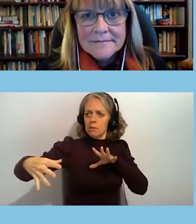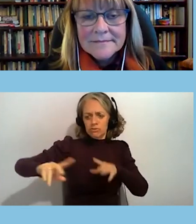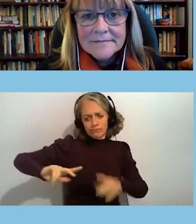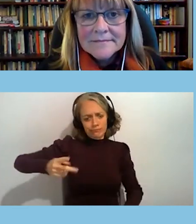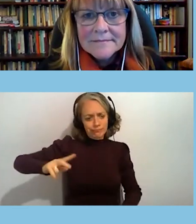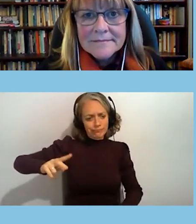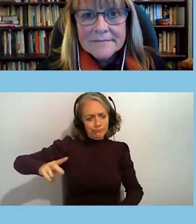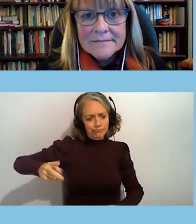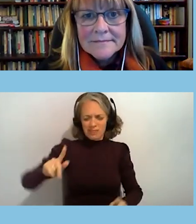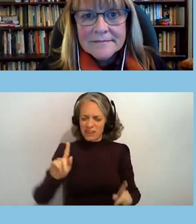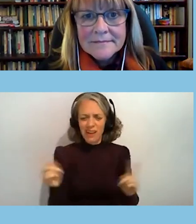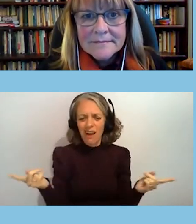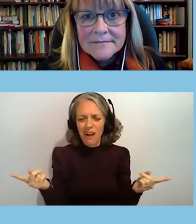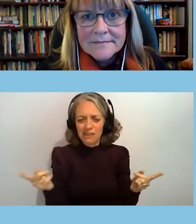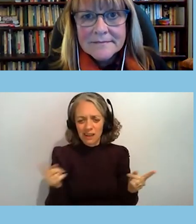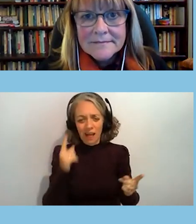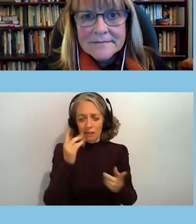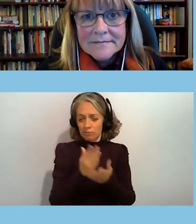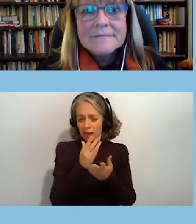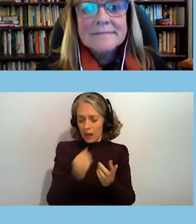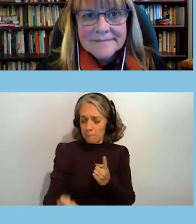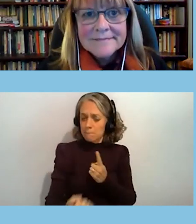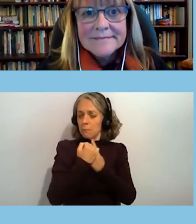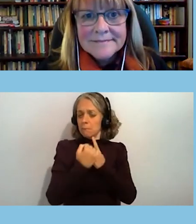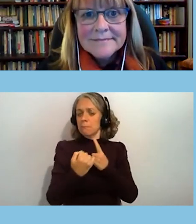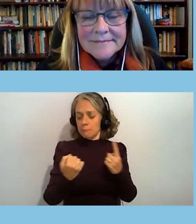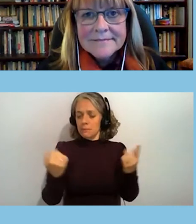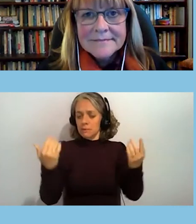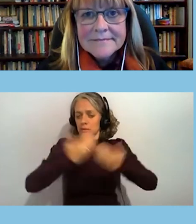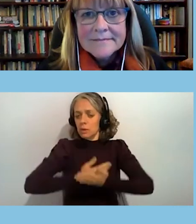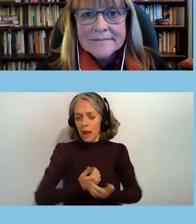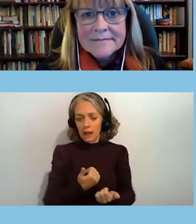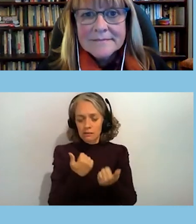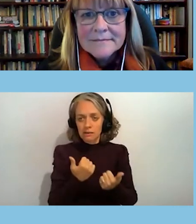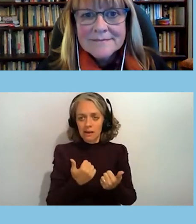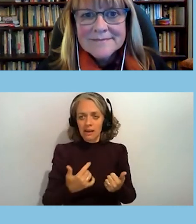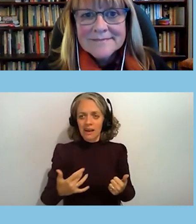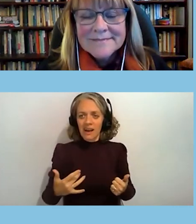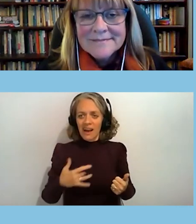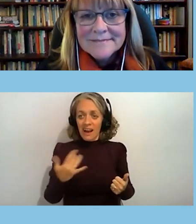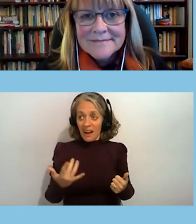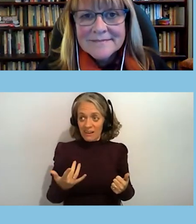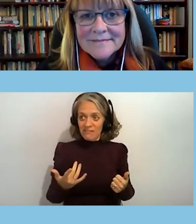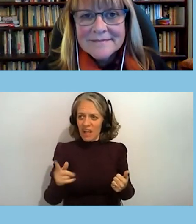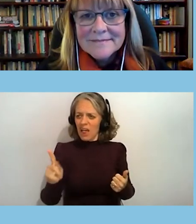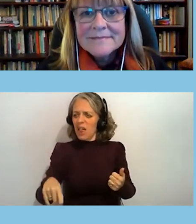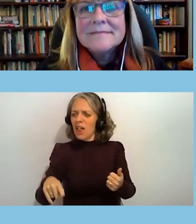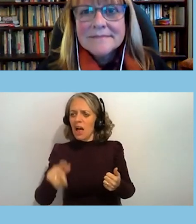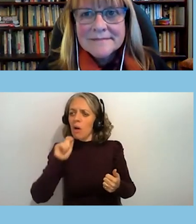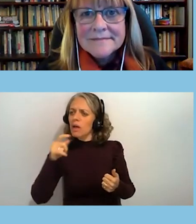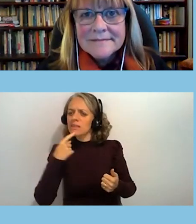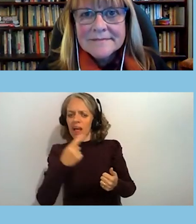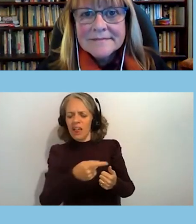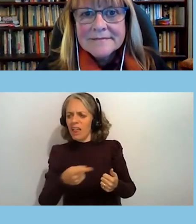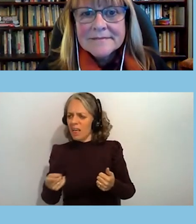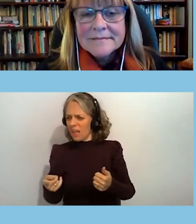relations. And I think you've kind of brought that home to us incredibly vividly tonight. I feel like I'll be pointing people back towards kind of how